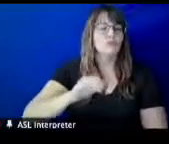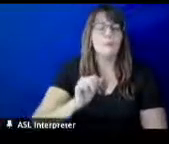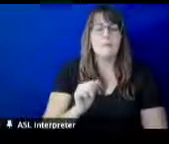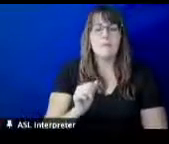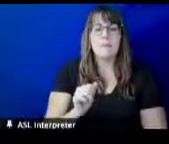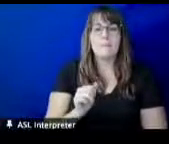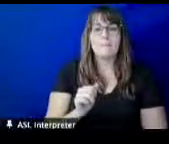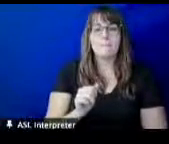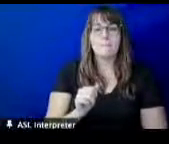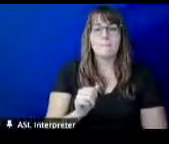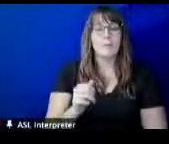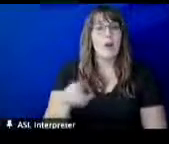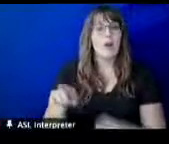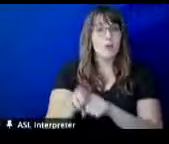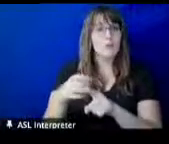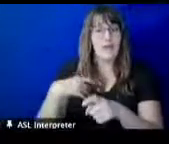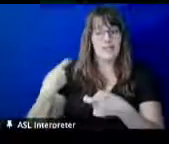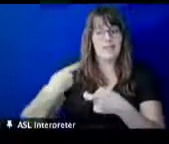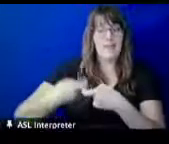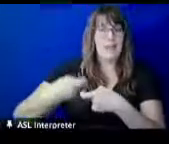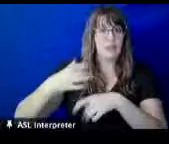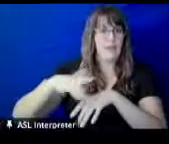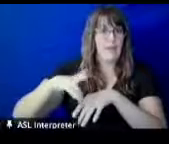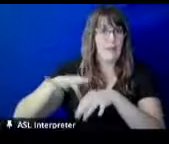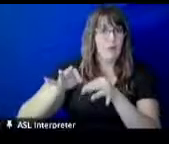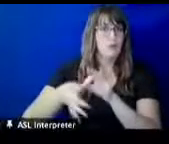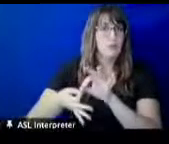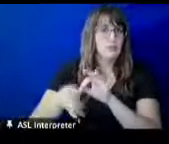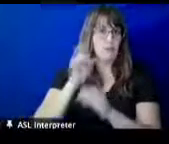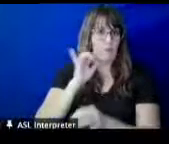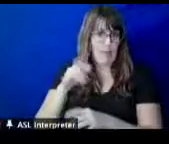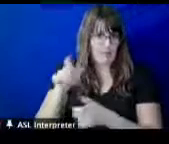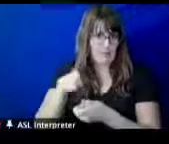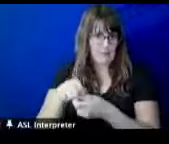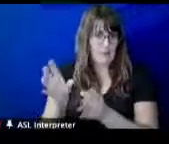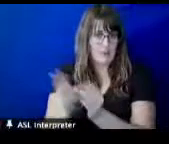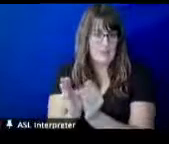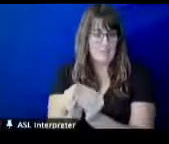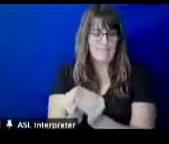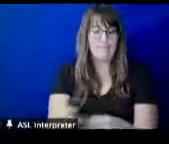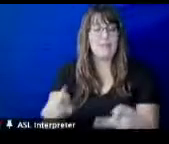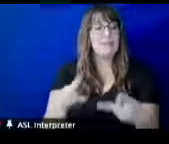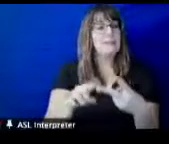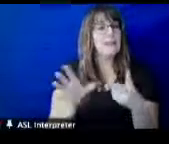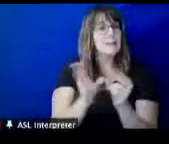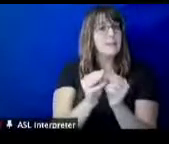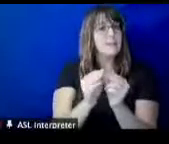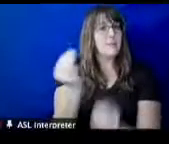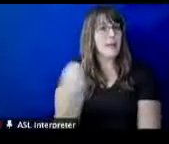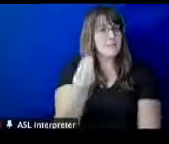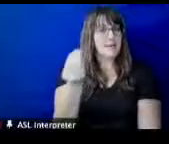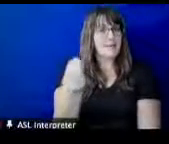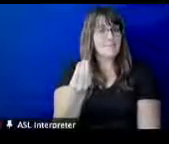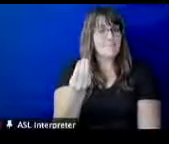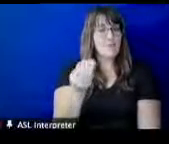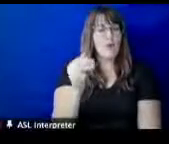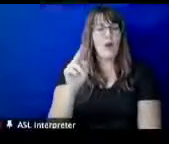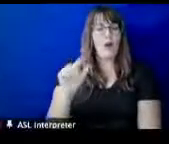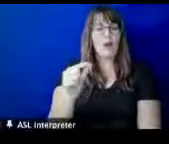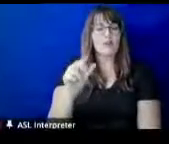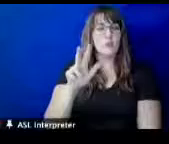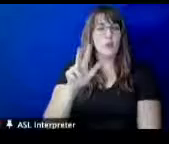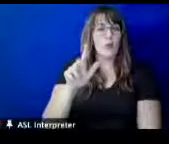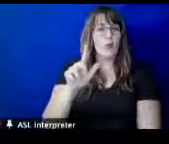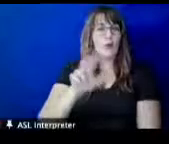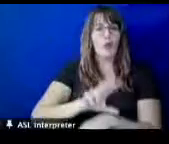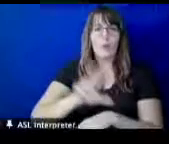we'll have a Spanish listening line and a Spanish interpreter available. The second meeting is on Monday, August 23rd at 3